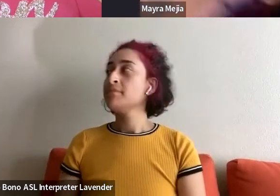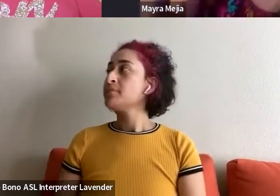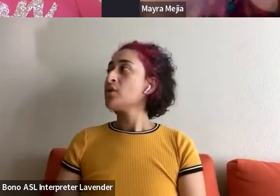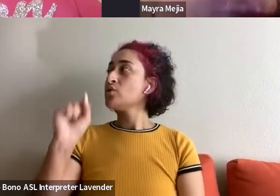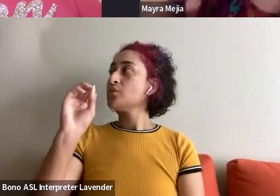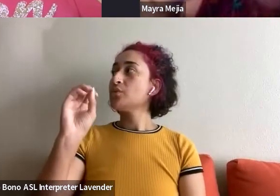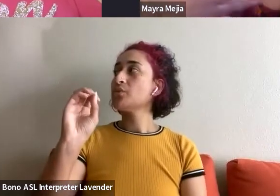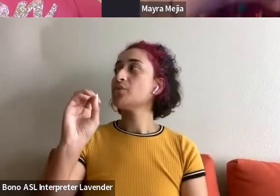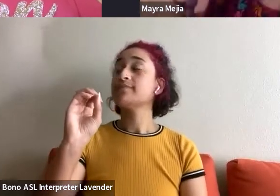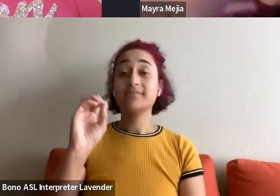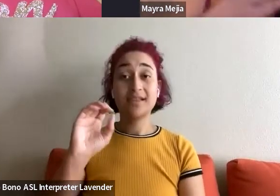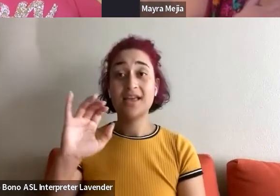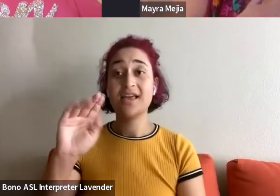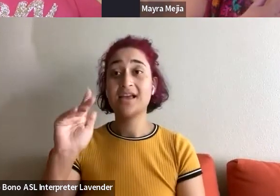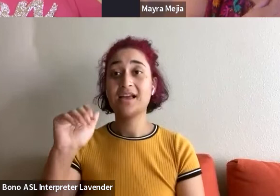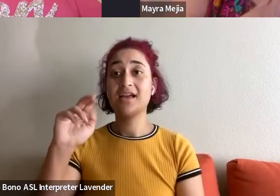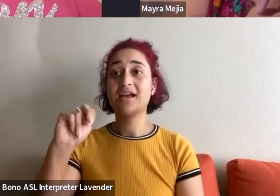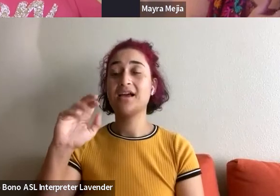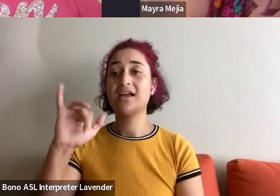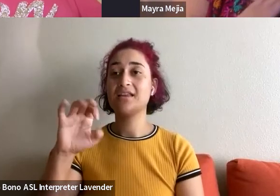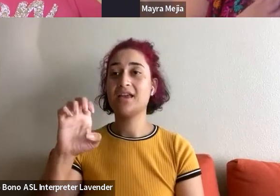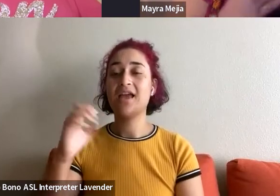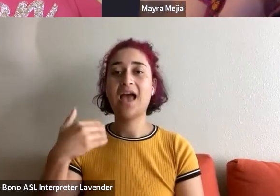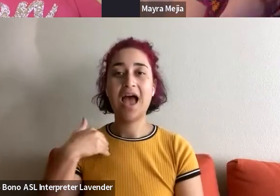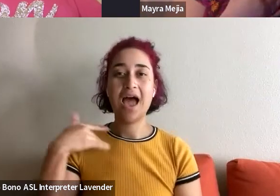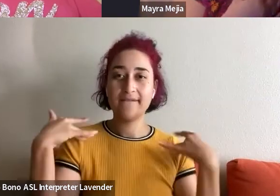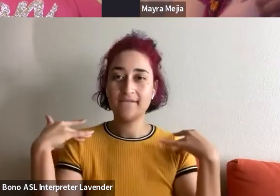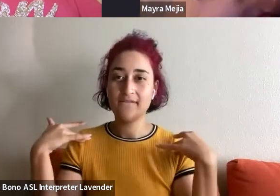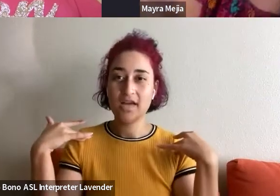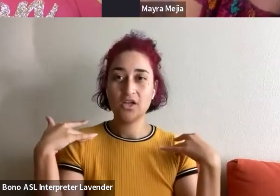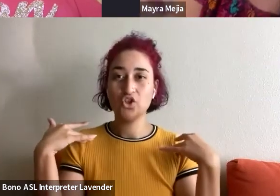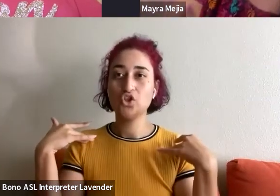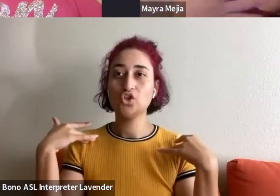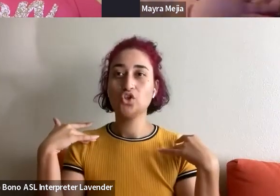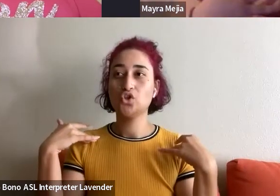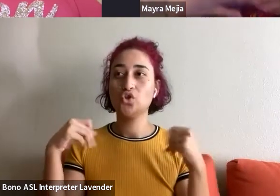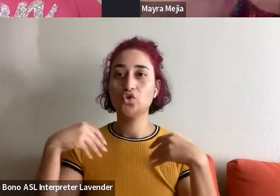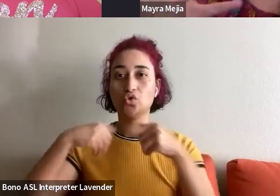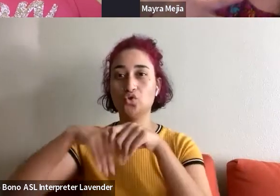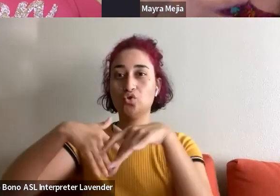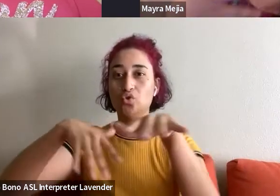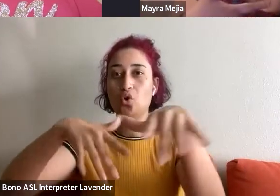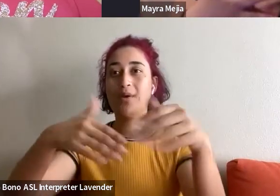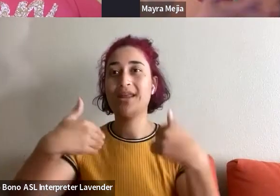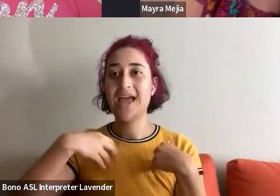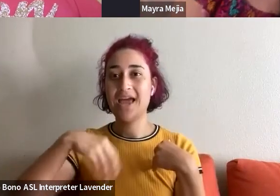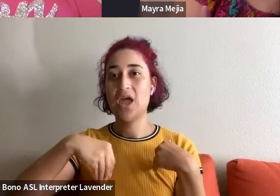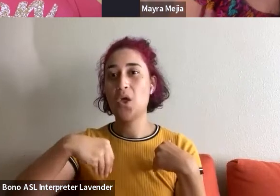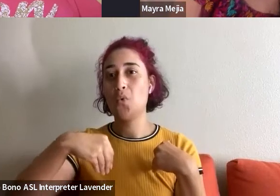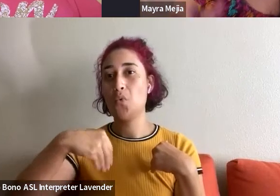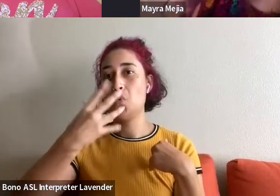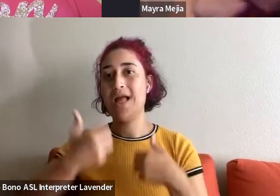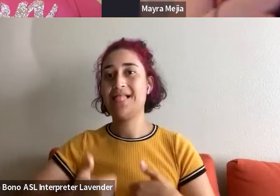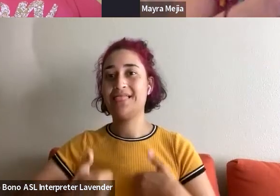so Kanye had a fashion show, and he featured a White Lives Matter